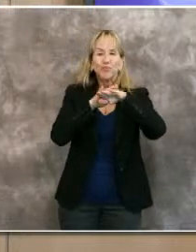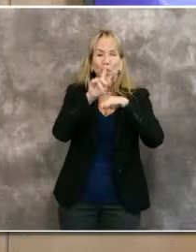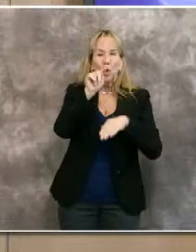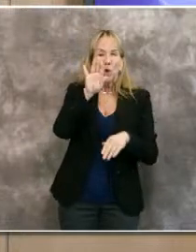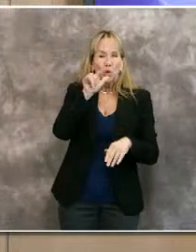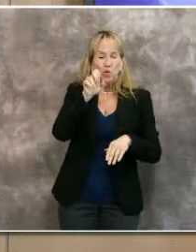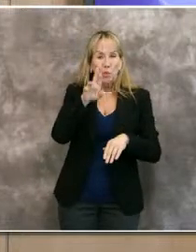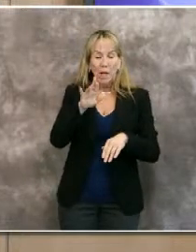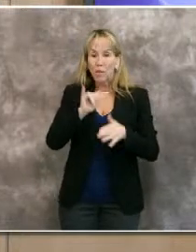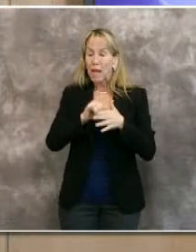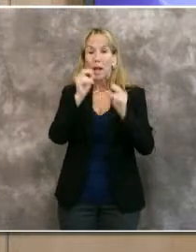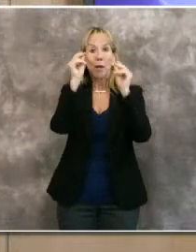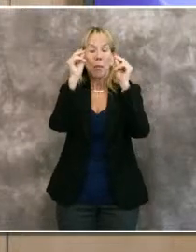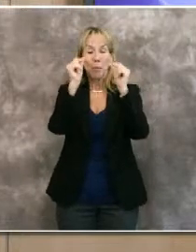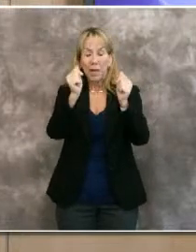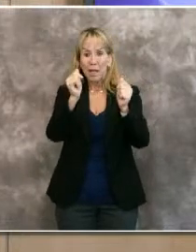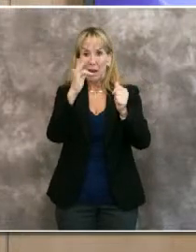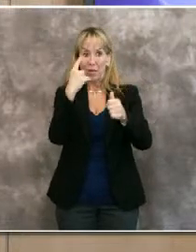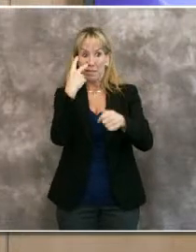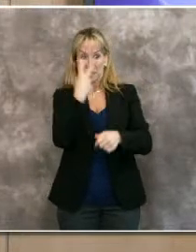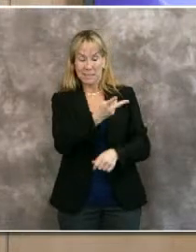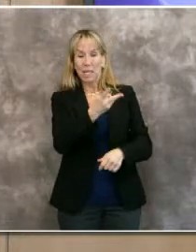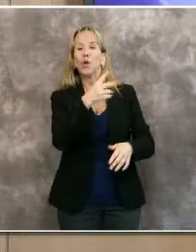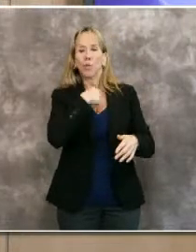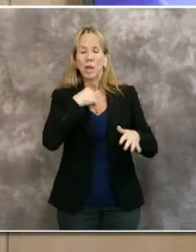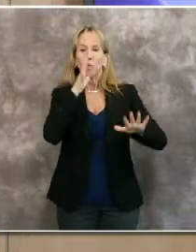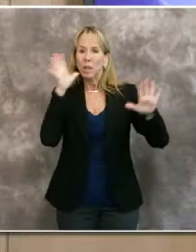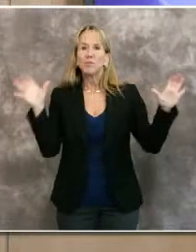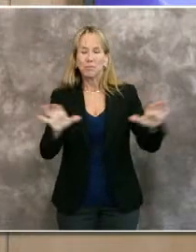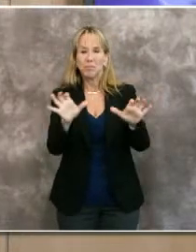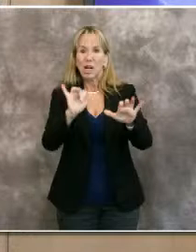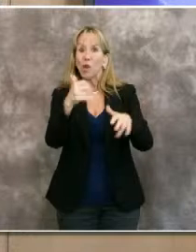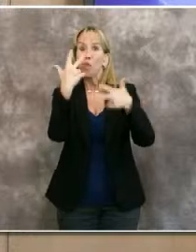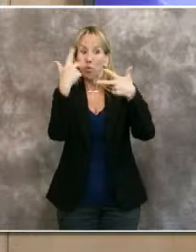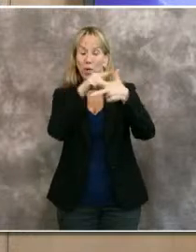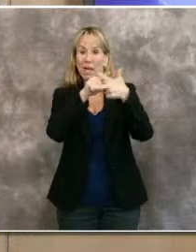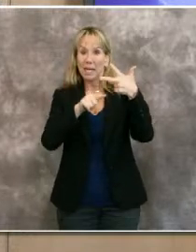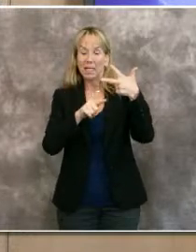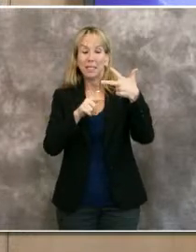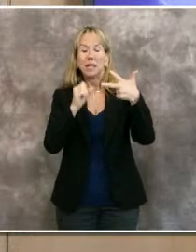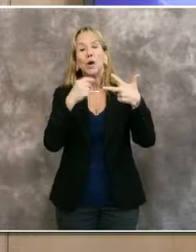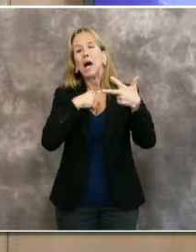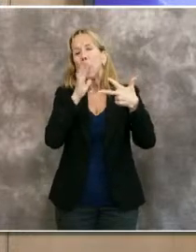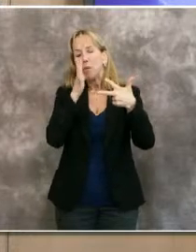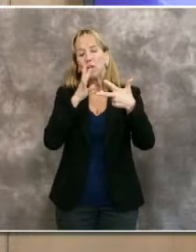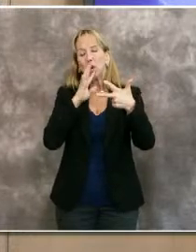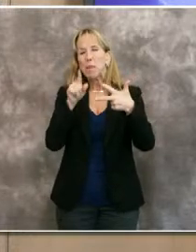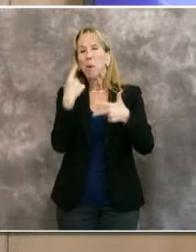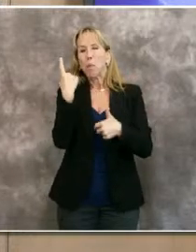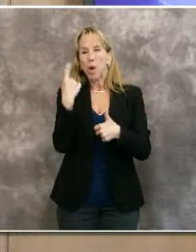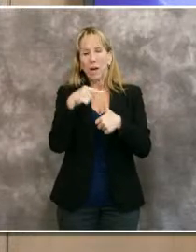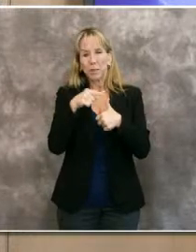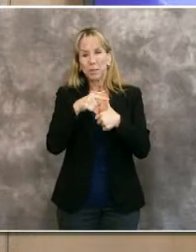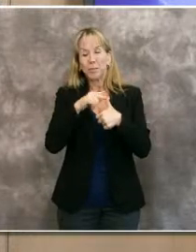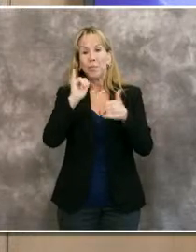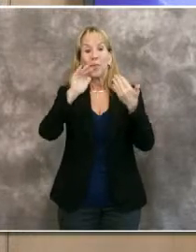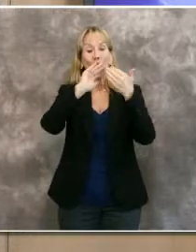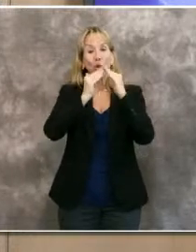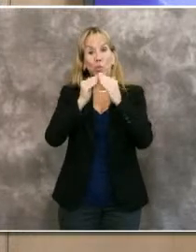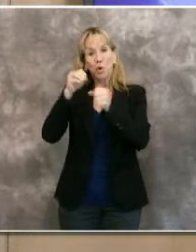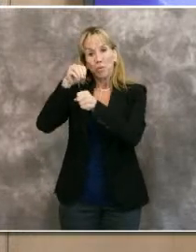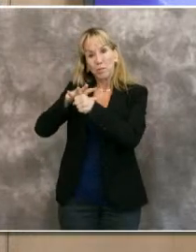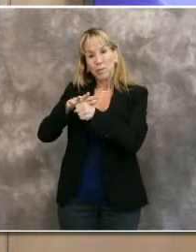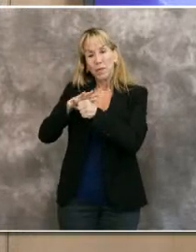an immediate red flag if triggered by themselves would cause us to take action. And I just want to spend a moment talking about one of these triggers, which is community